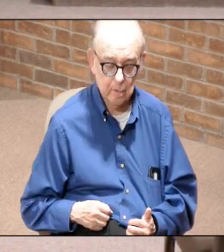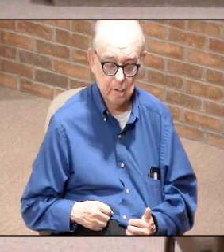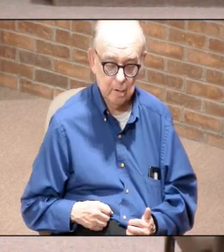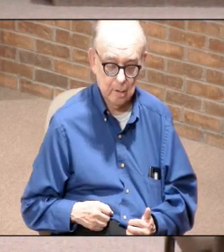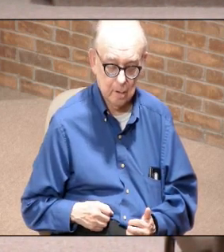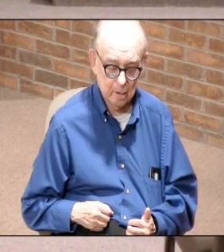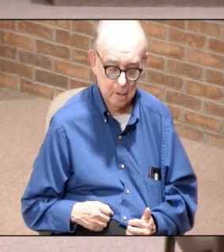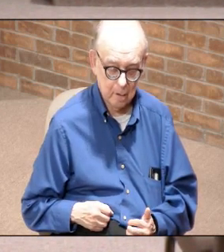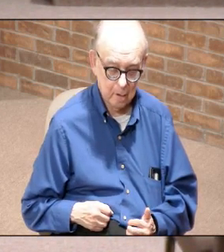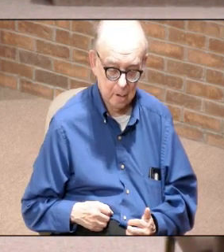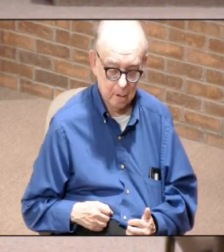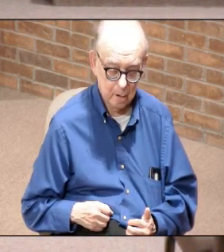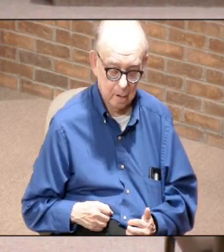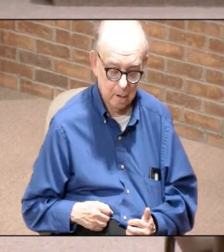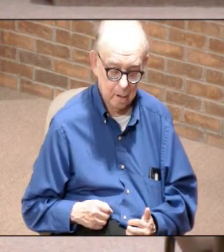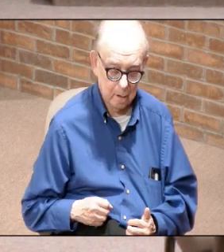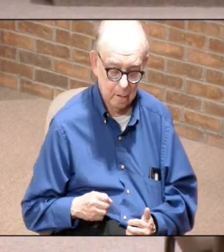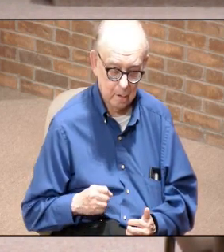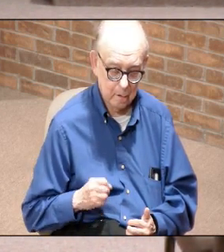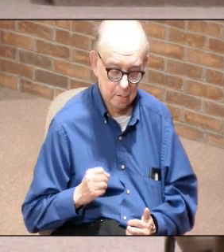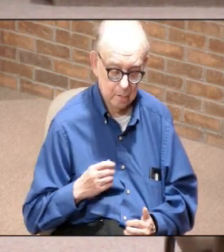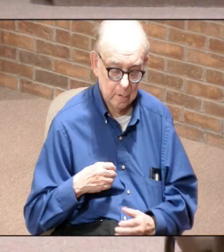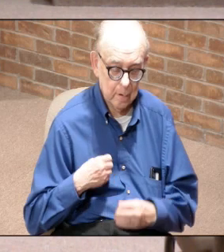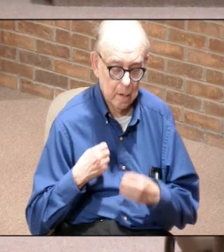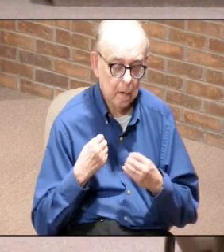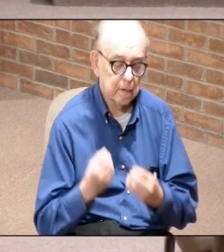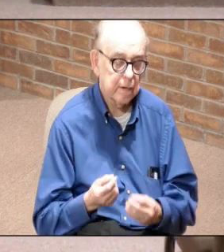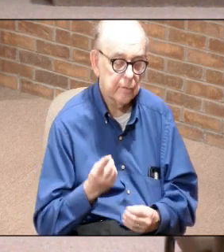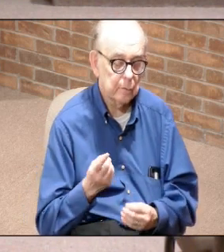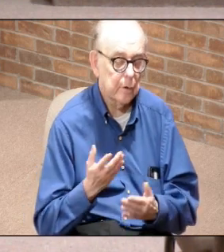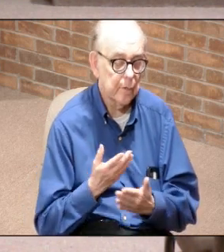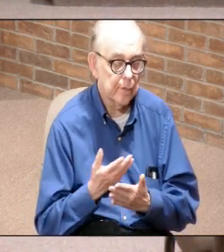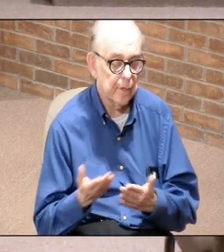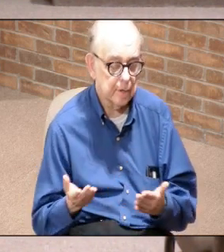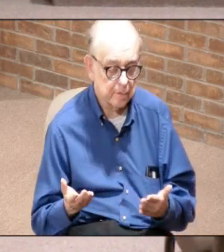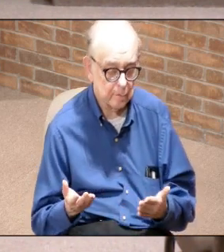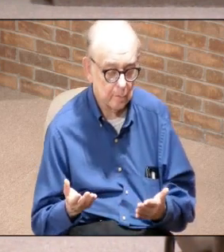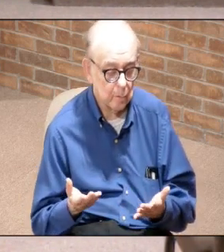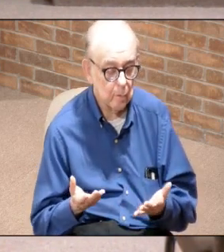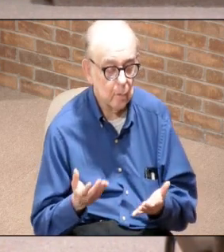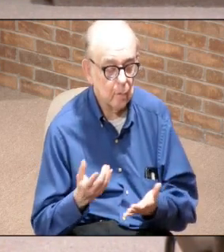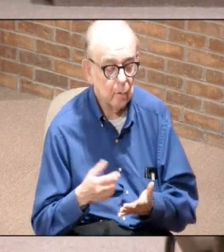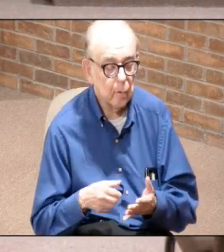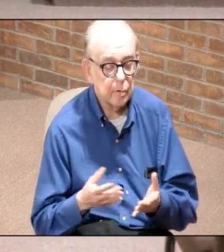Solomon, I will grant you one thing. What do you want?